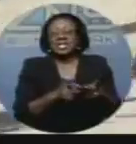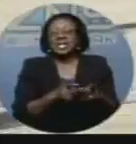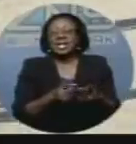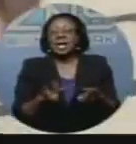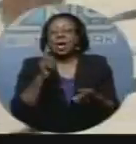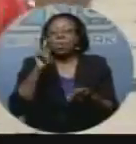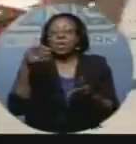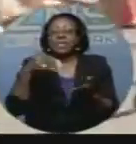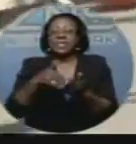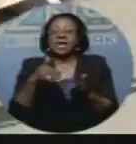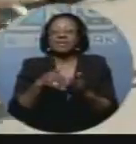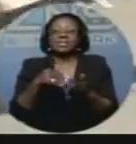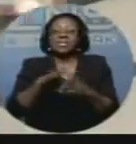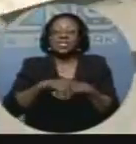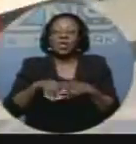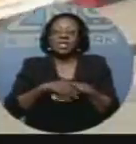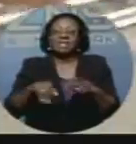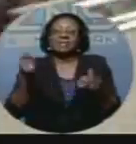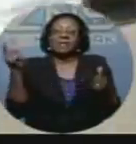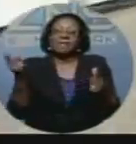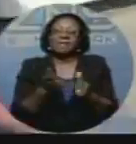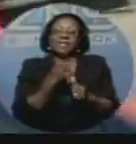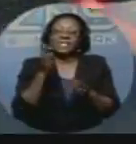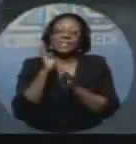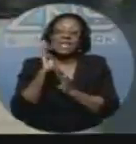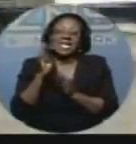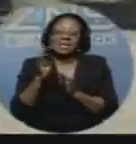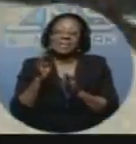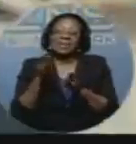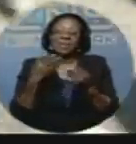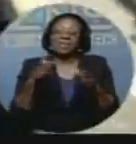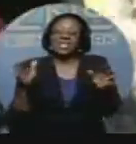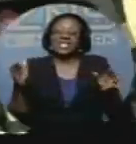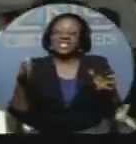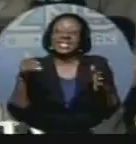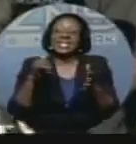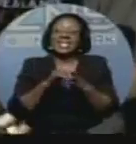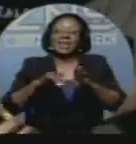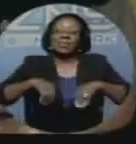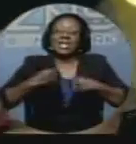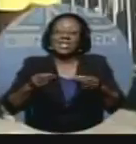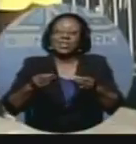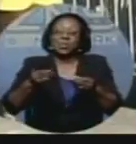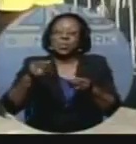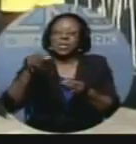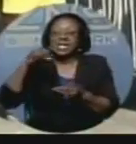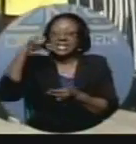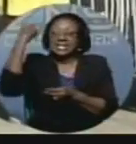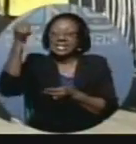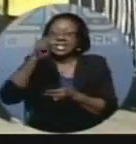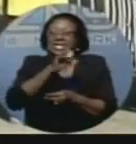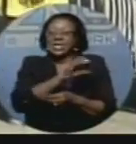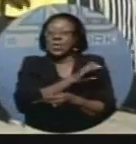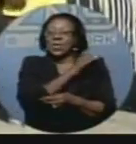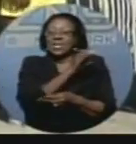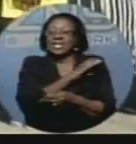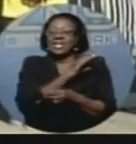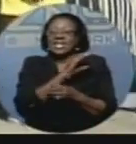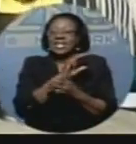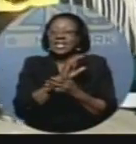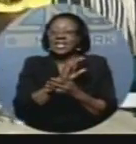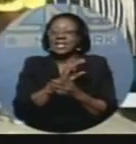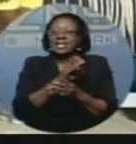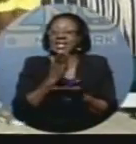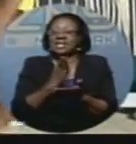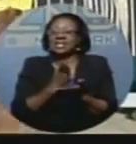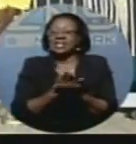$1,000 prize was on the line for the first Bahamian to cross the line, and that honor went to Sidney Collie. It's really good. This